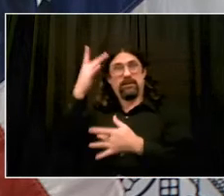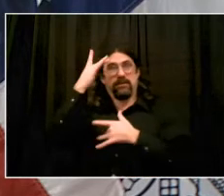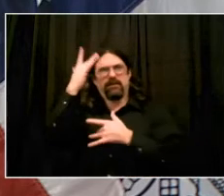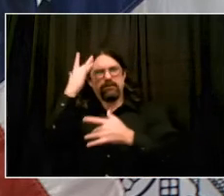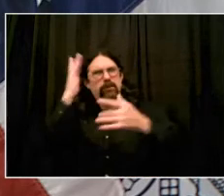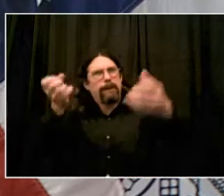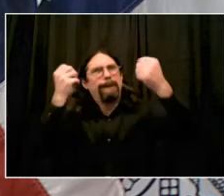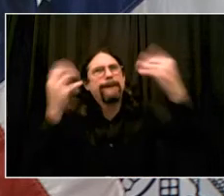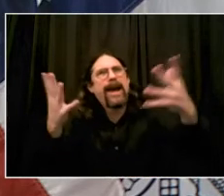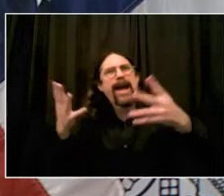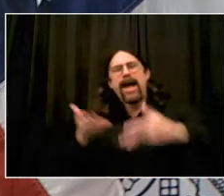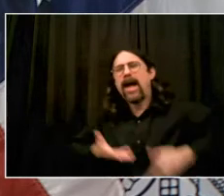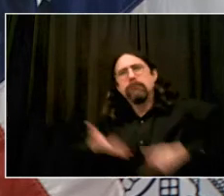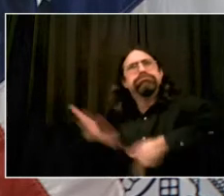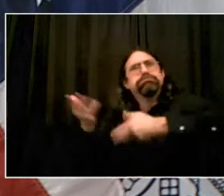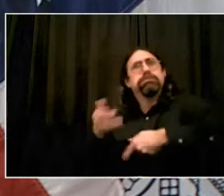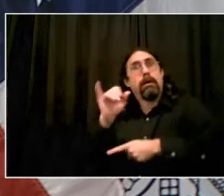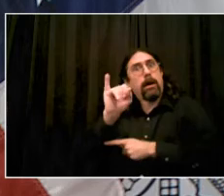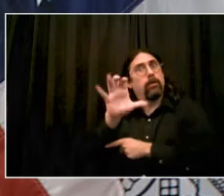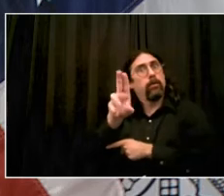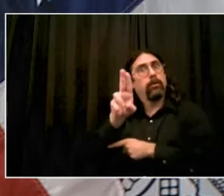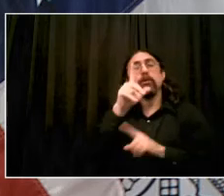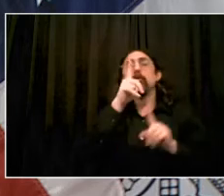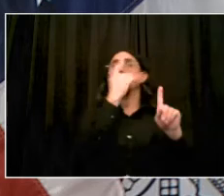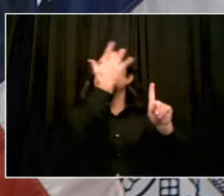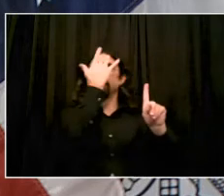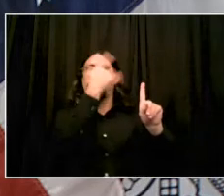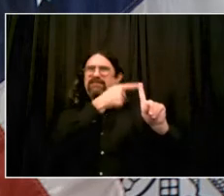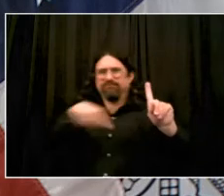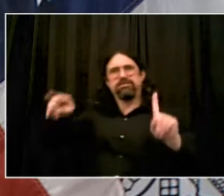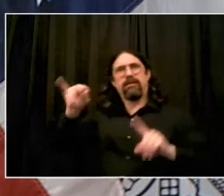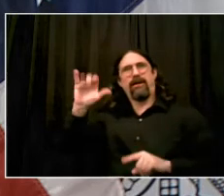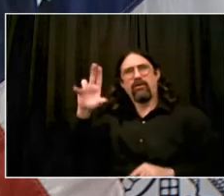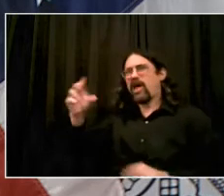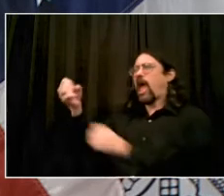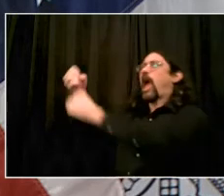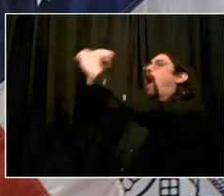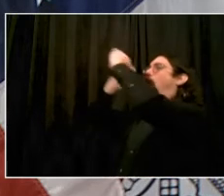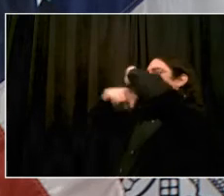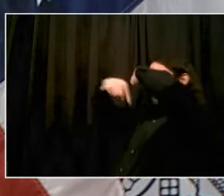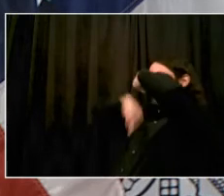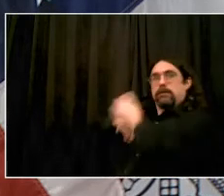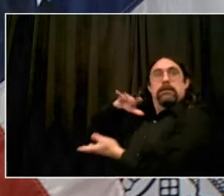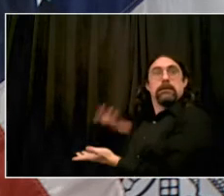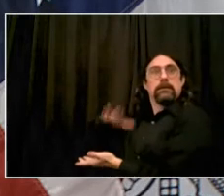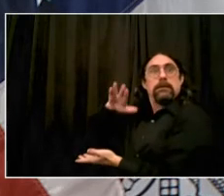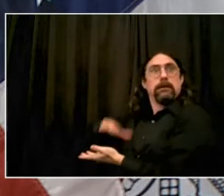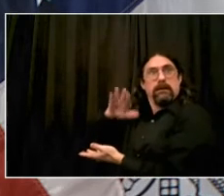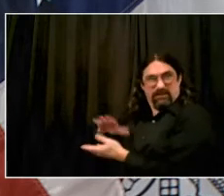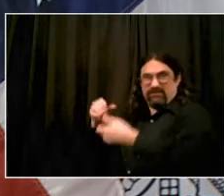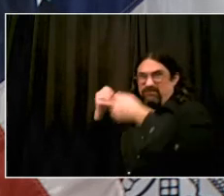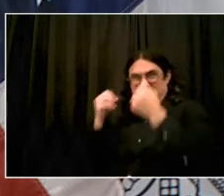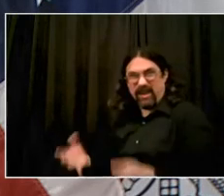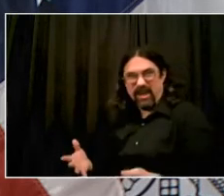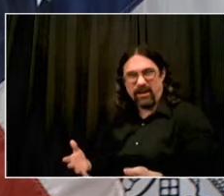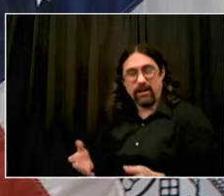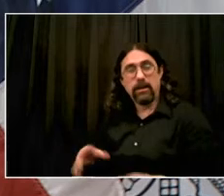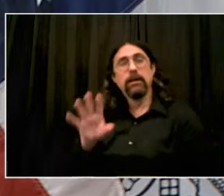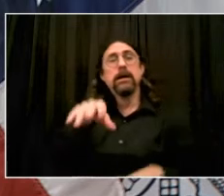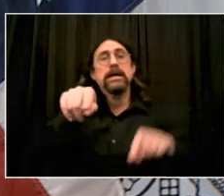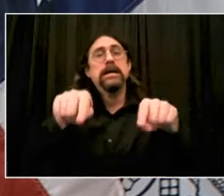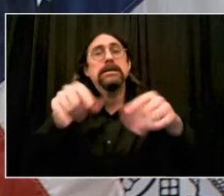time. So something's qualitatively different and quantitatively different this time, but we have to watch it very